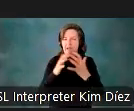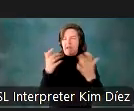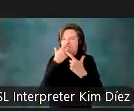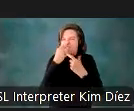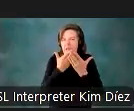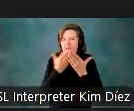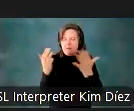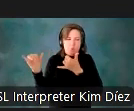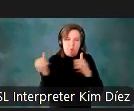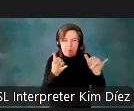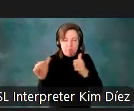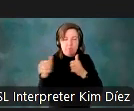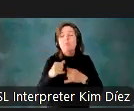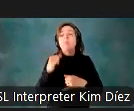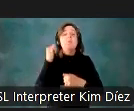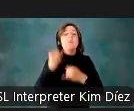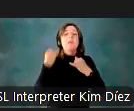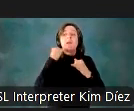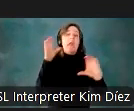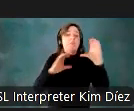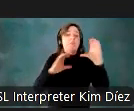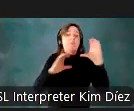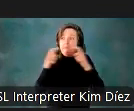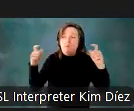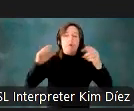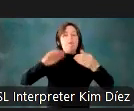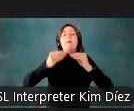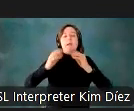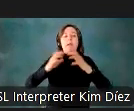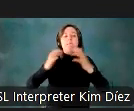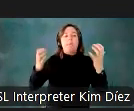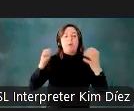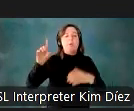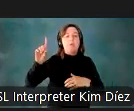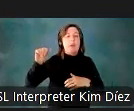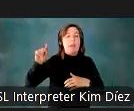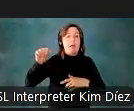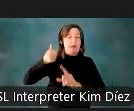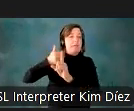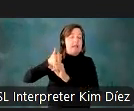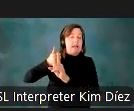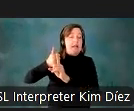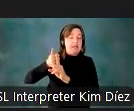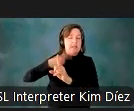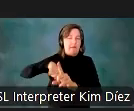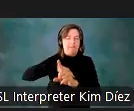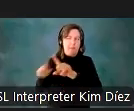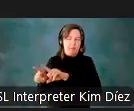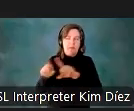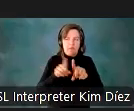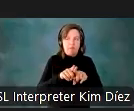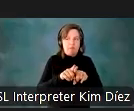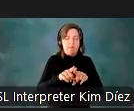for big numbers, a lot of data itself, we also are the